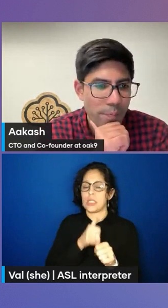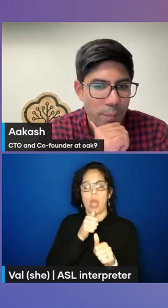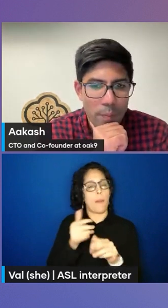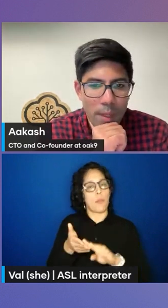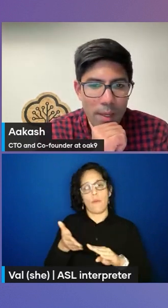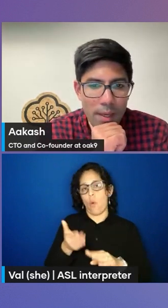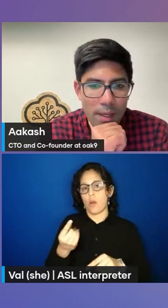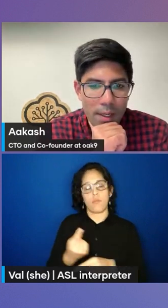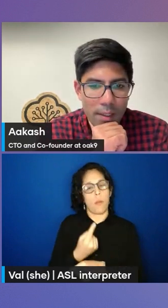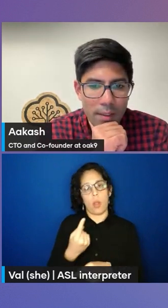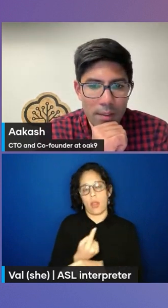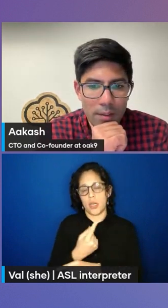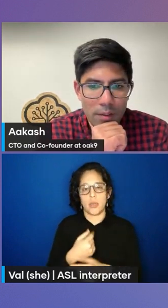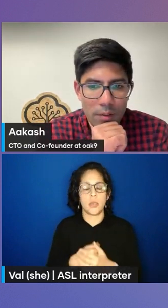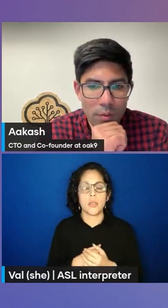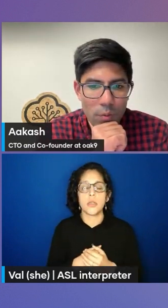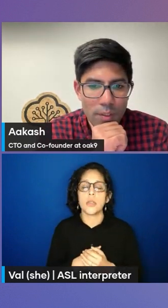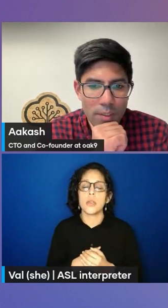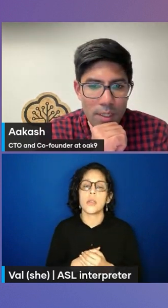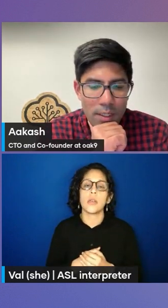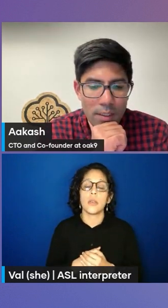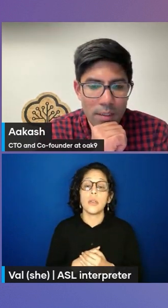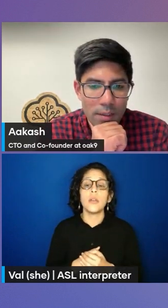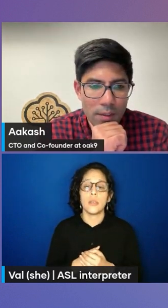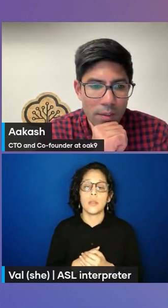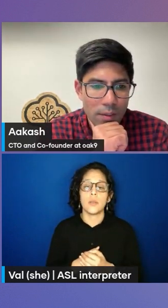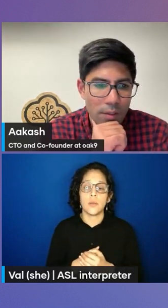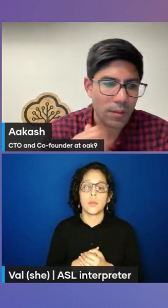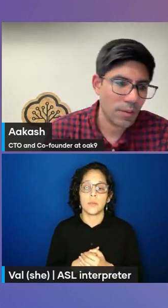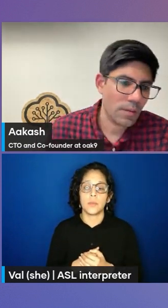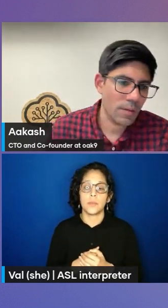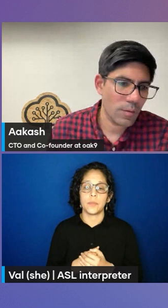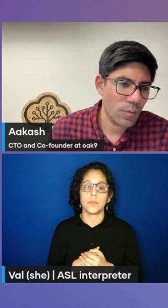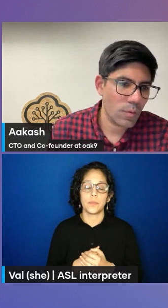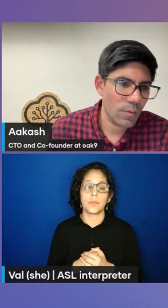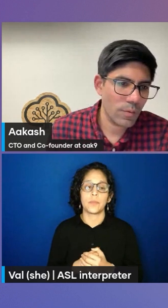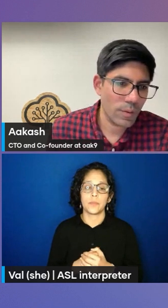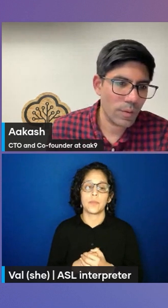properly. And we're